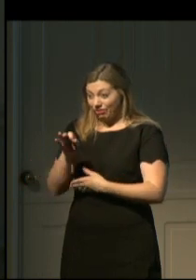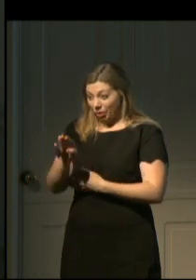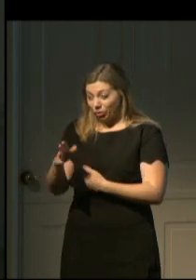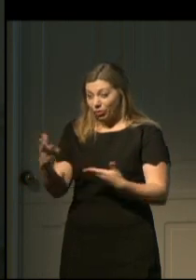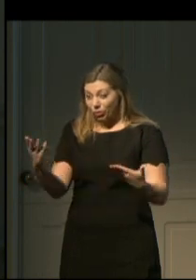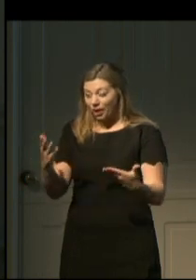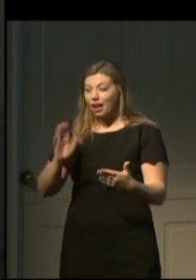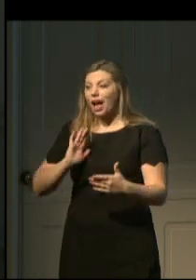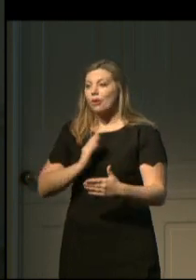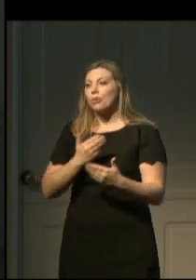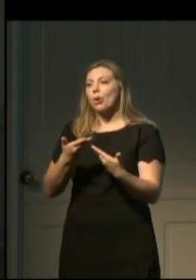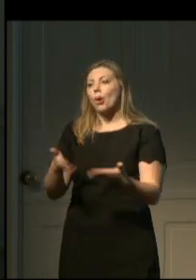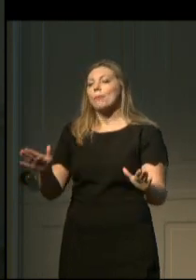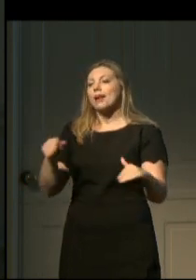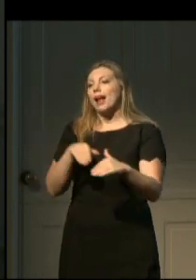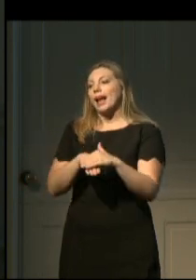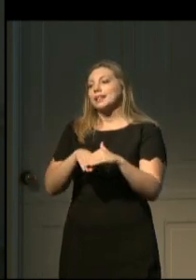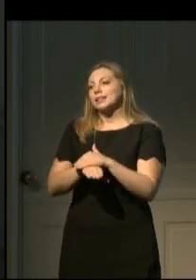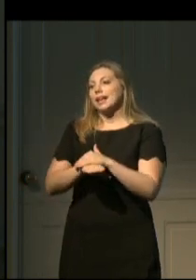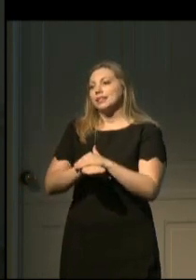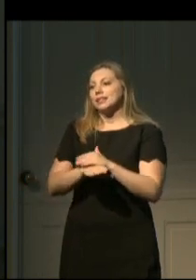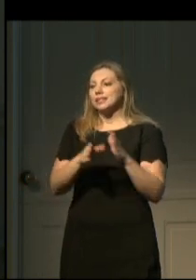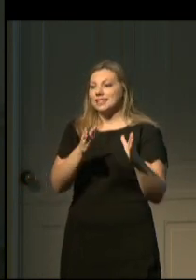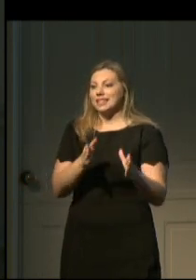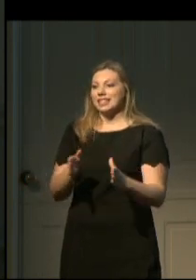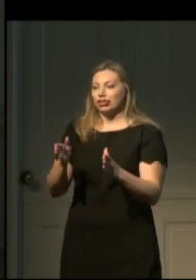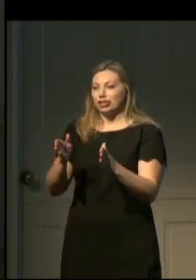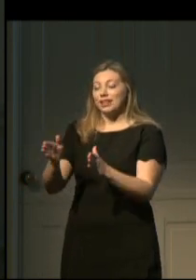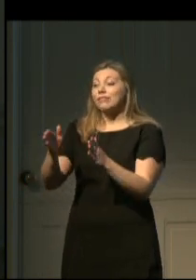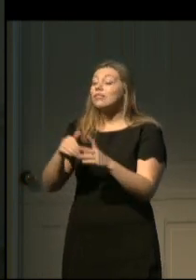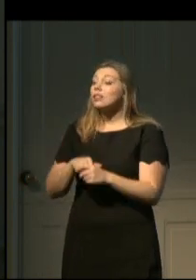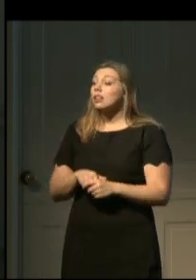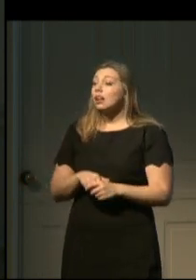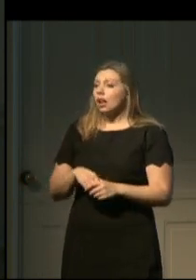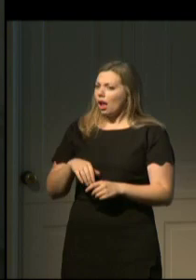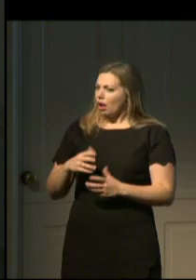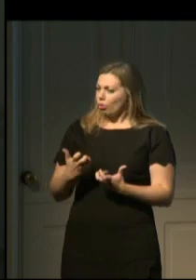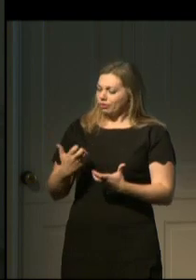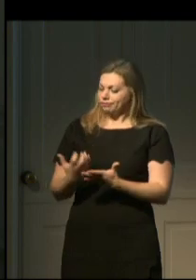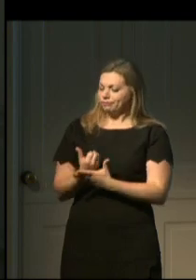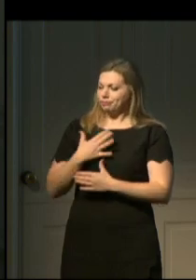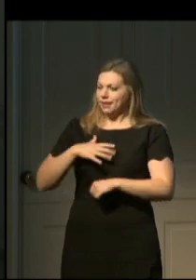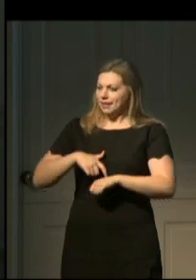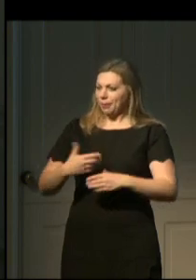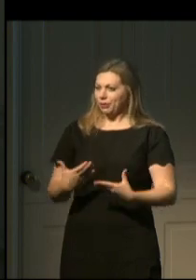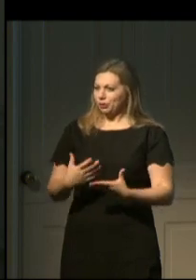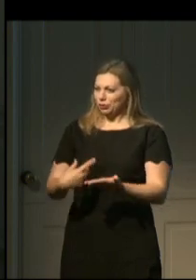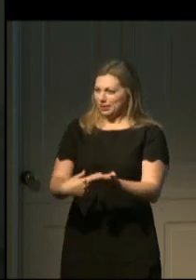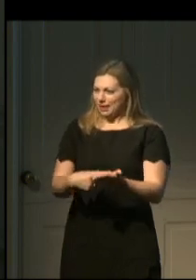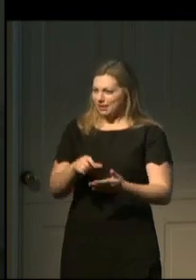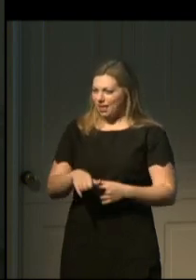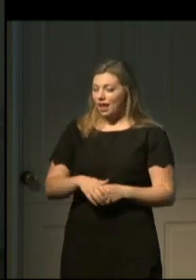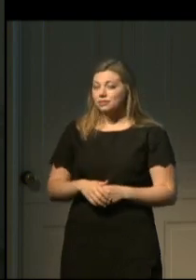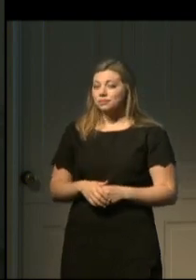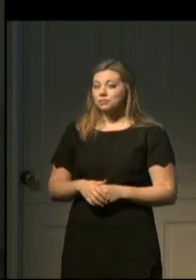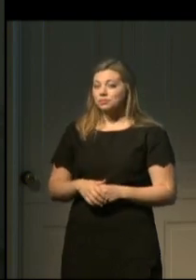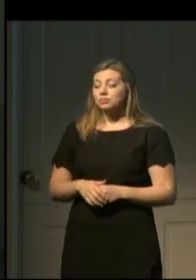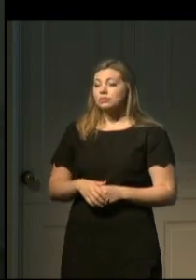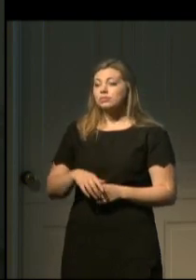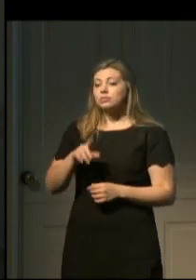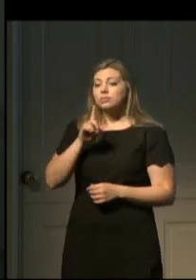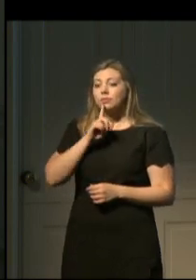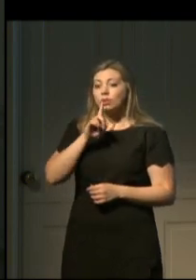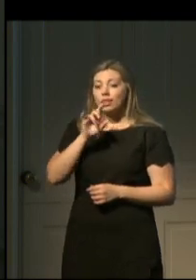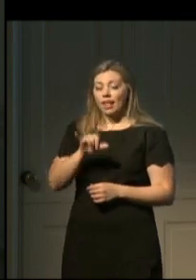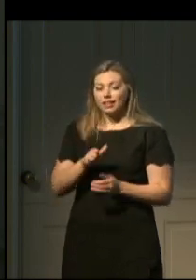open access initiative. And that's what I want to use my time here to talk about a bit. The drive toward